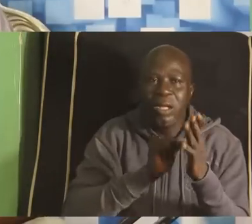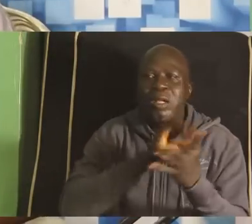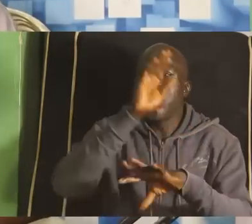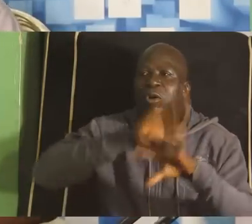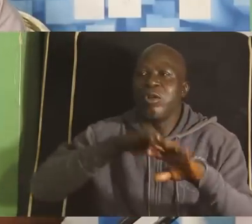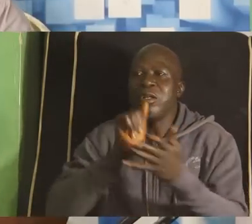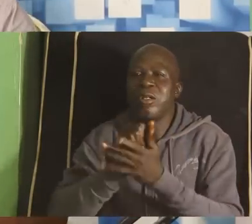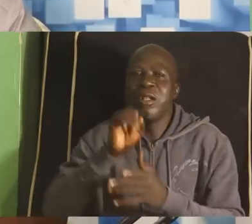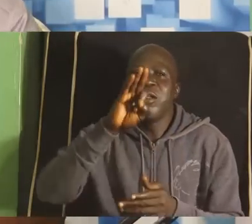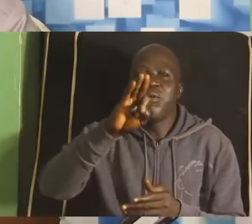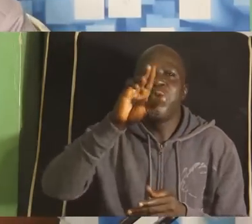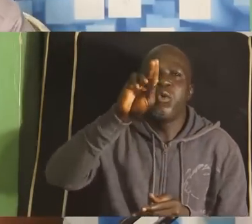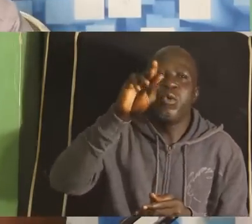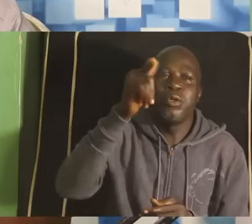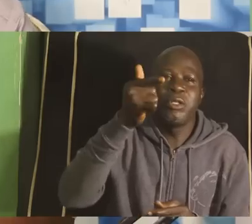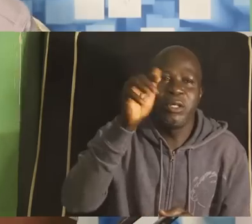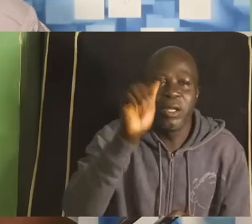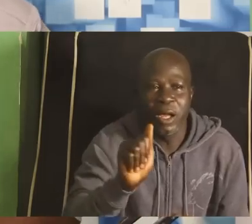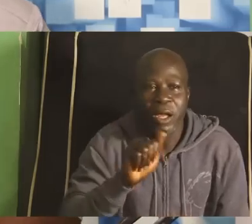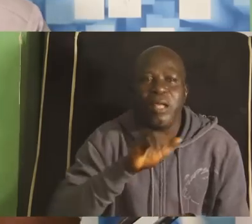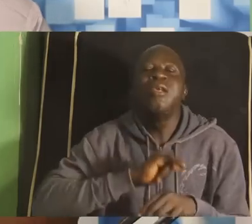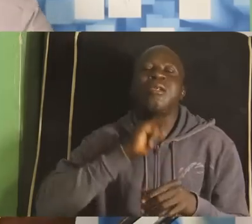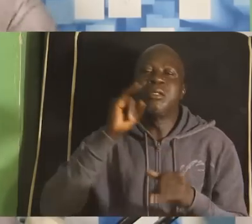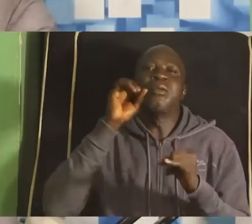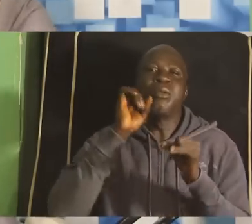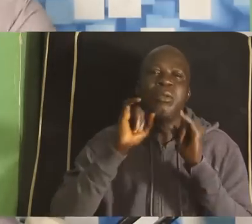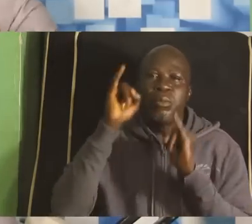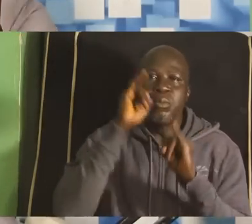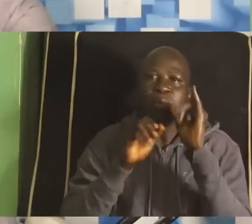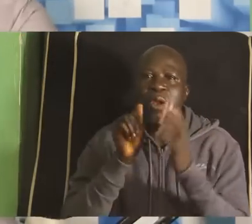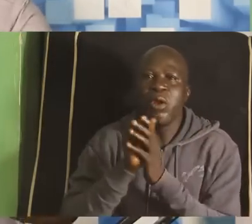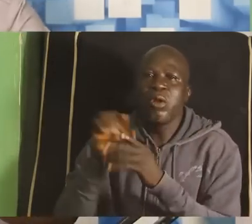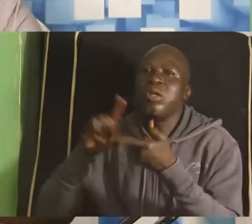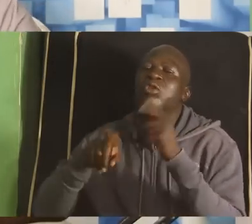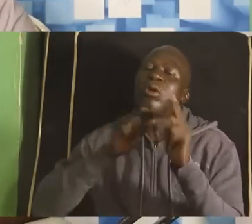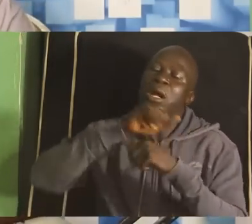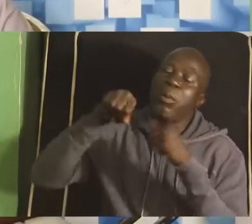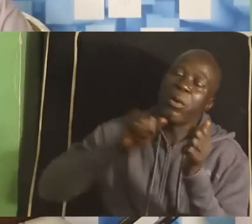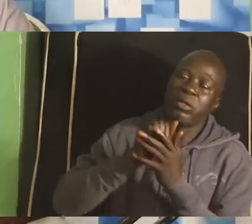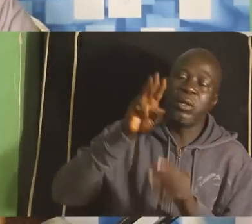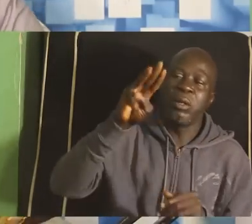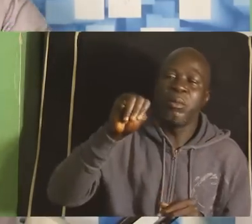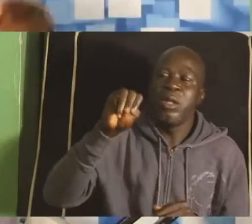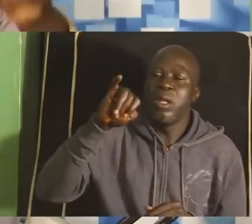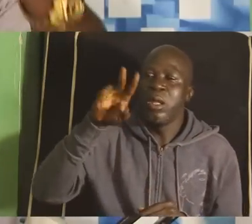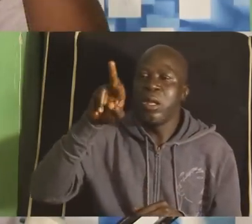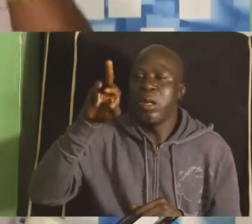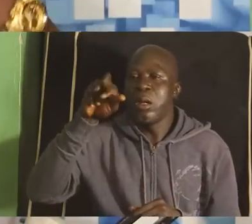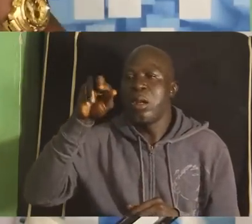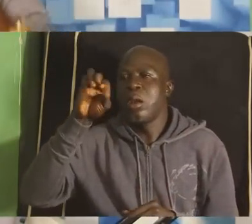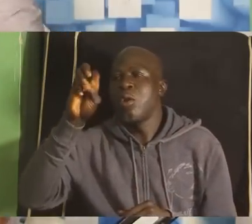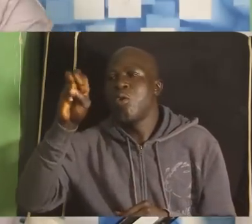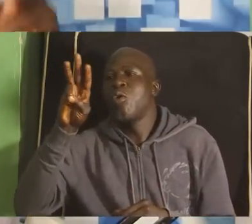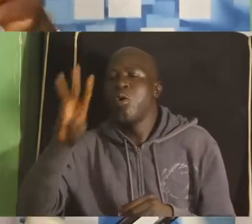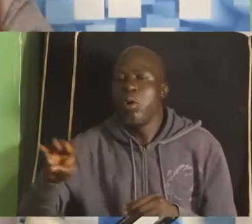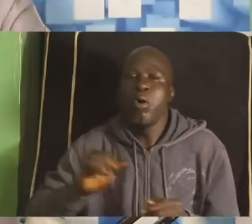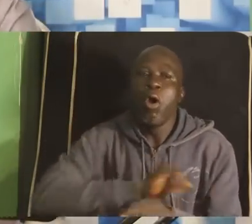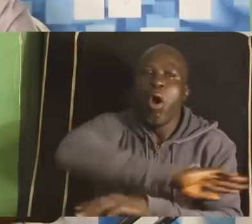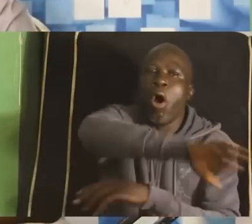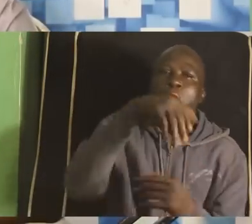God fire. Igbo na ni. His mirror. What is sorrow? They are still talking about mirror. Gbogbo ilu ti man daruko e